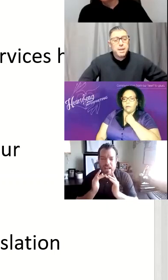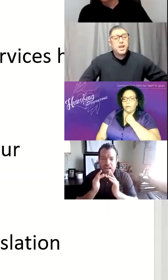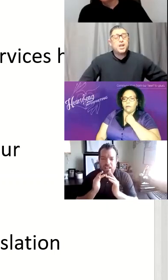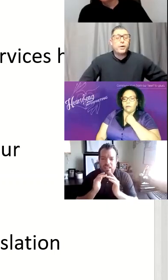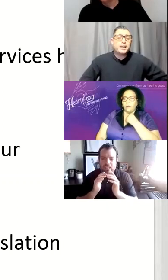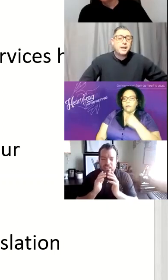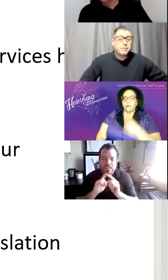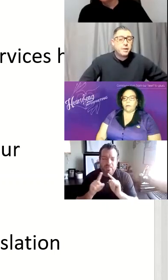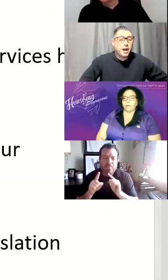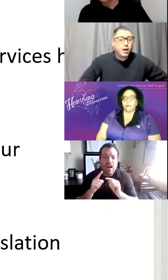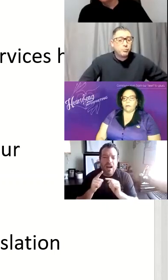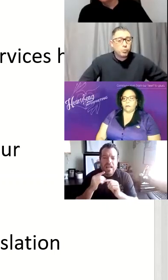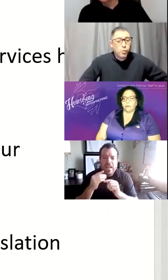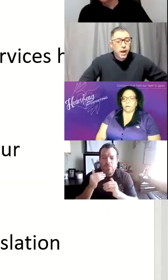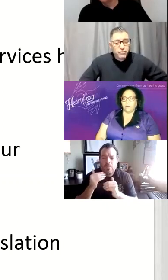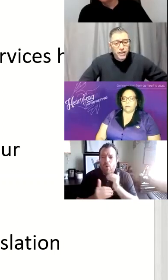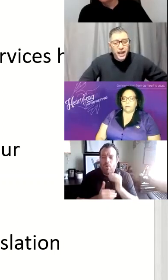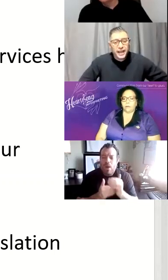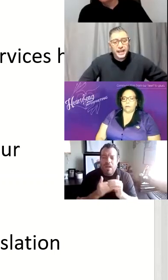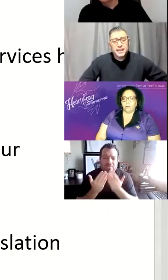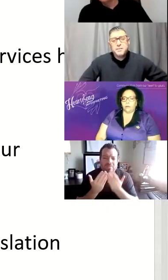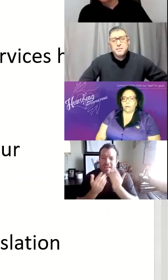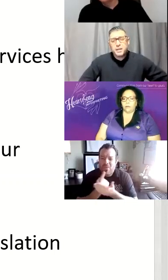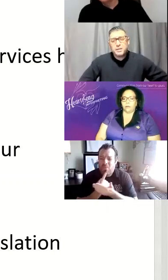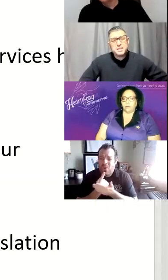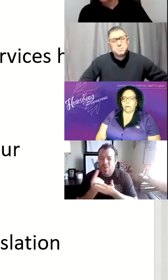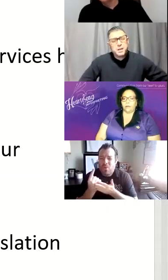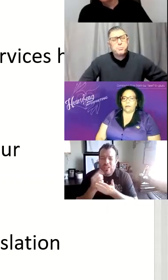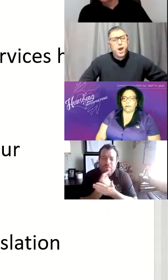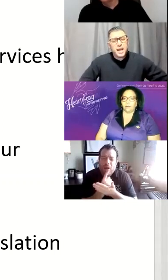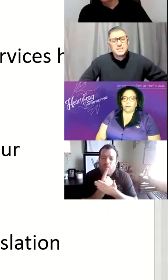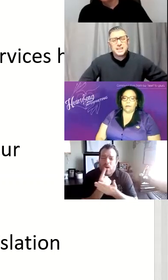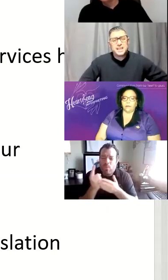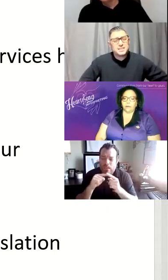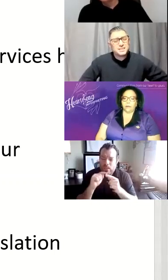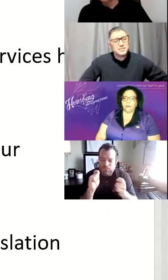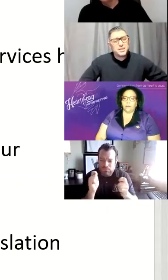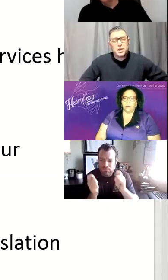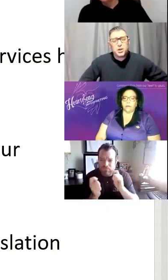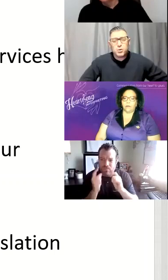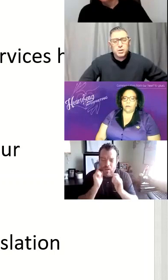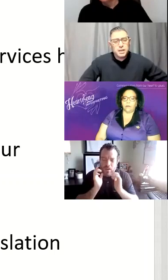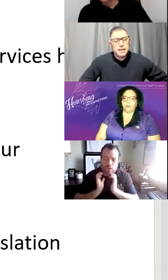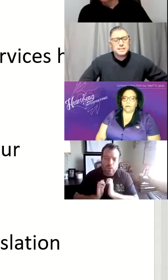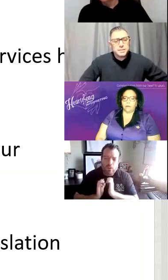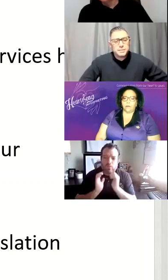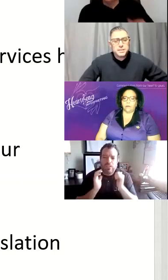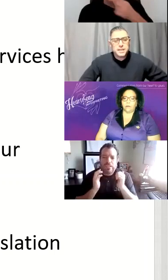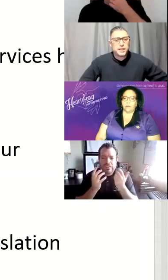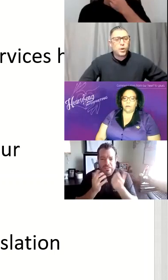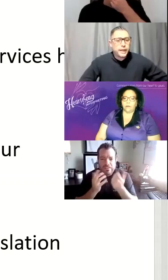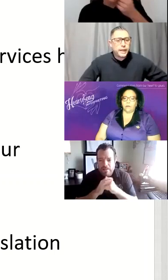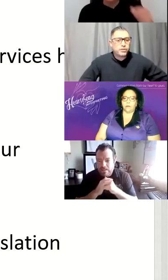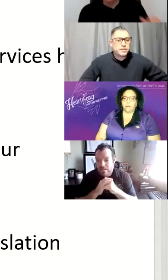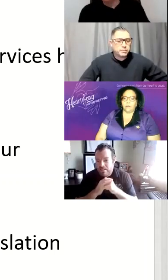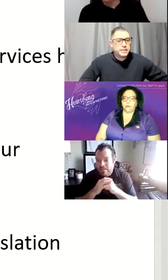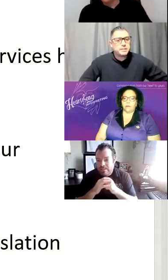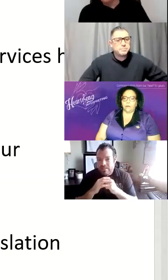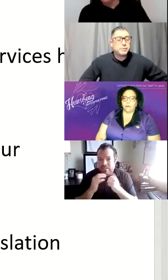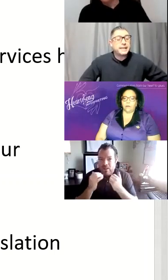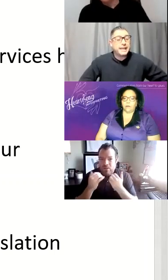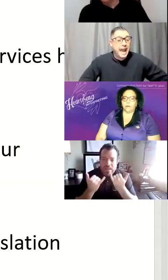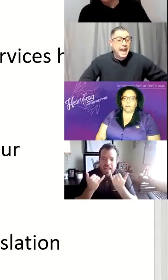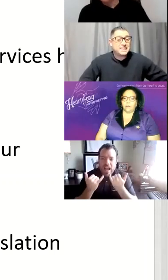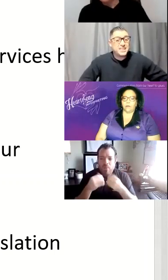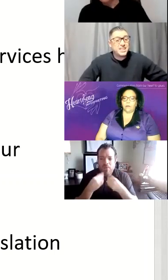up, low income Wi-Fi. It's been a process, you know. Sometimes it takes like a week for somebody to